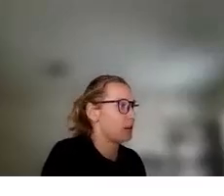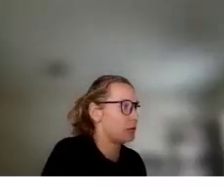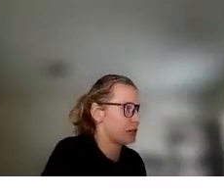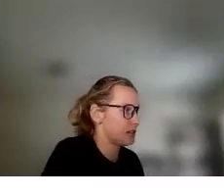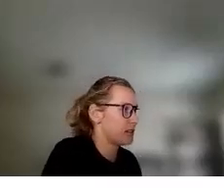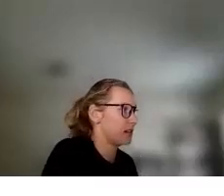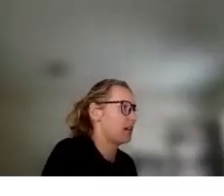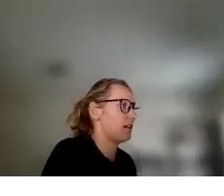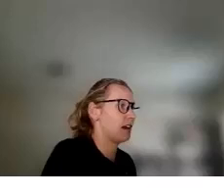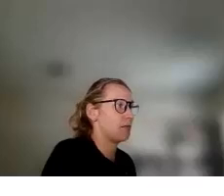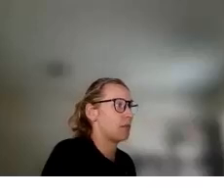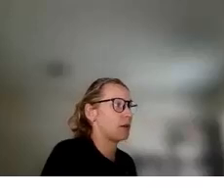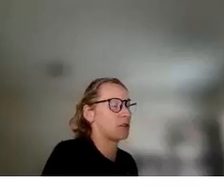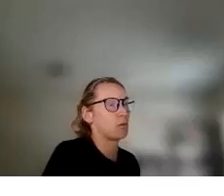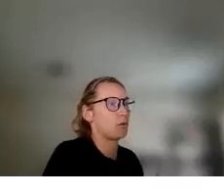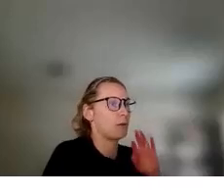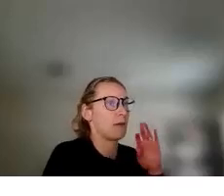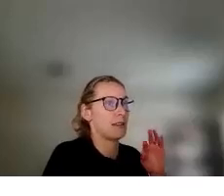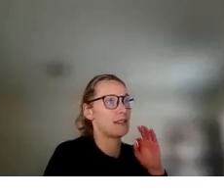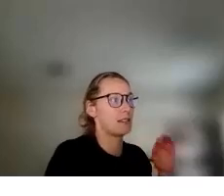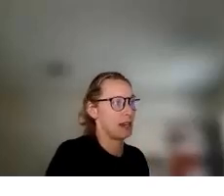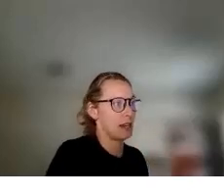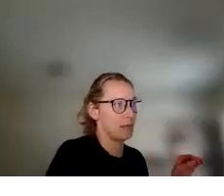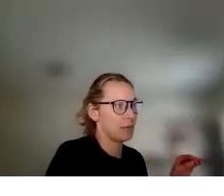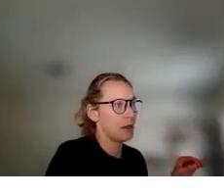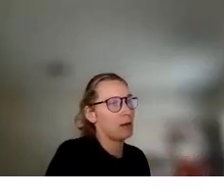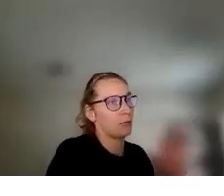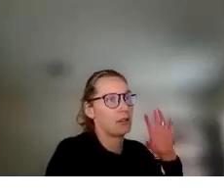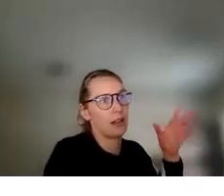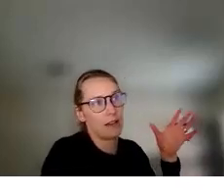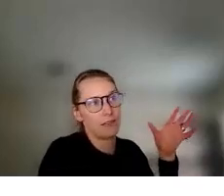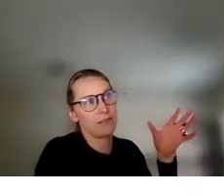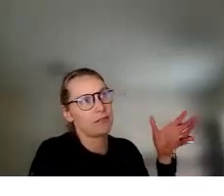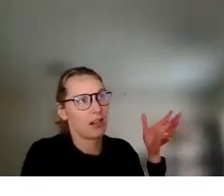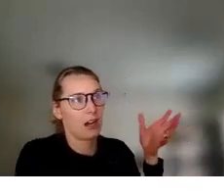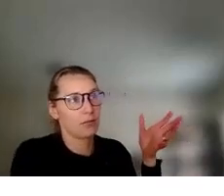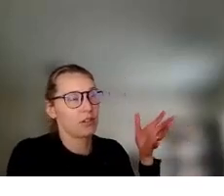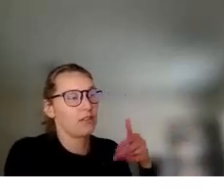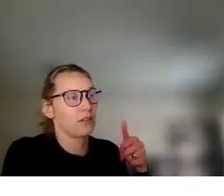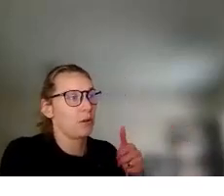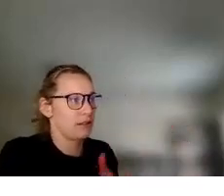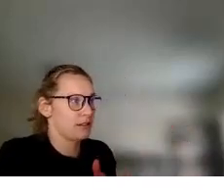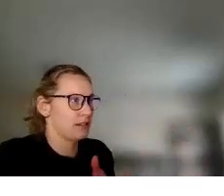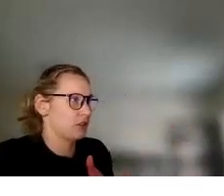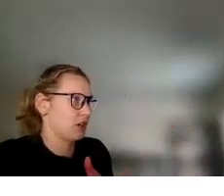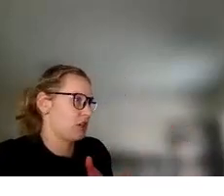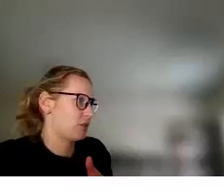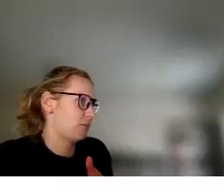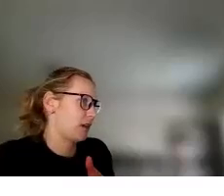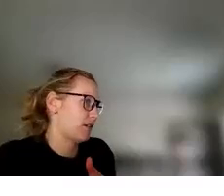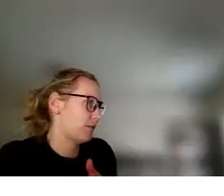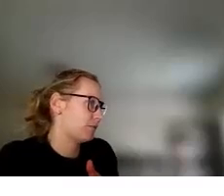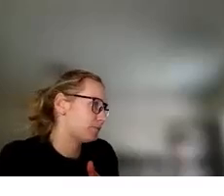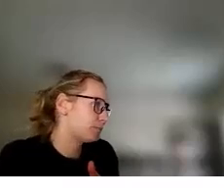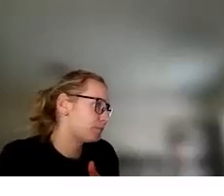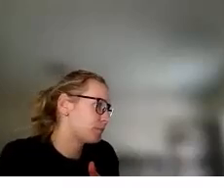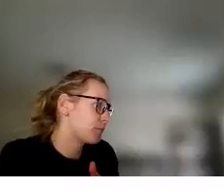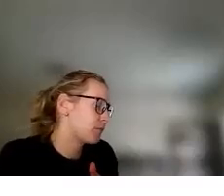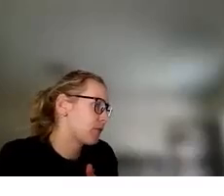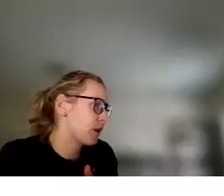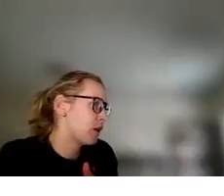services available to CLLI members will remain the same, but they'll have the option of the wellness education